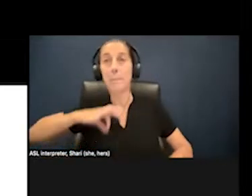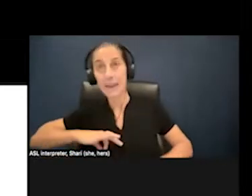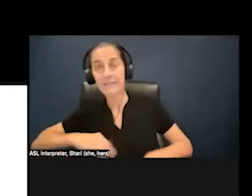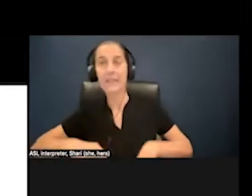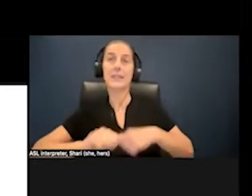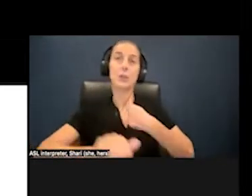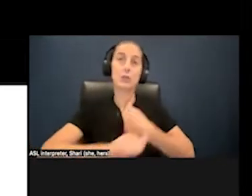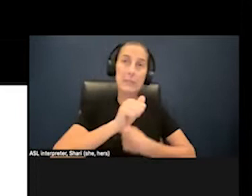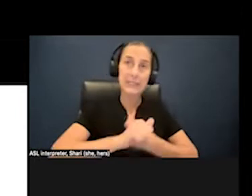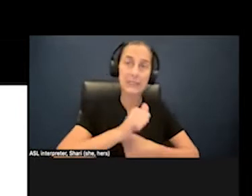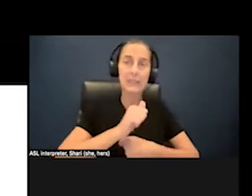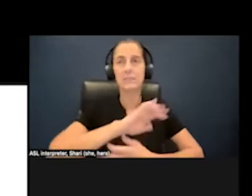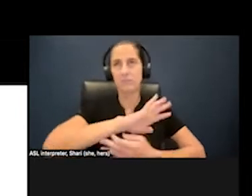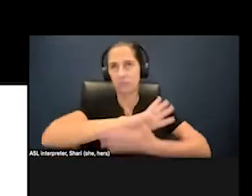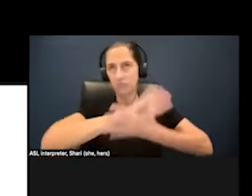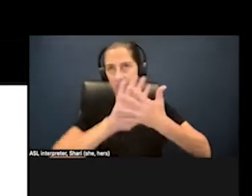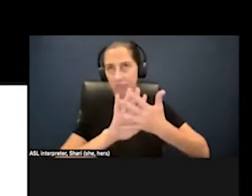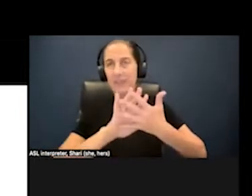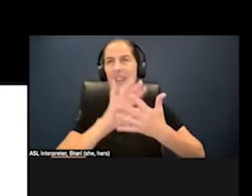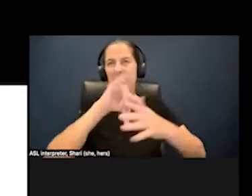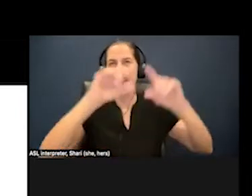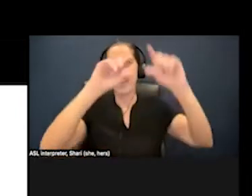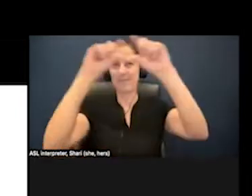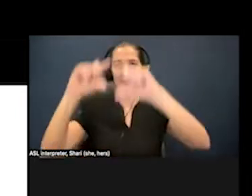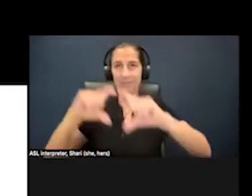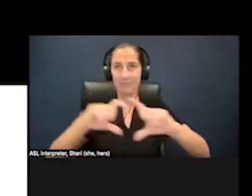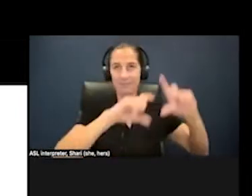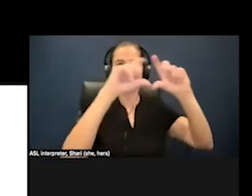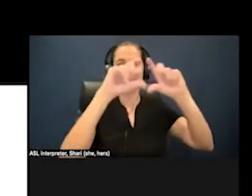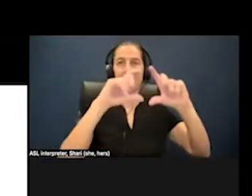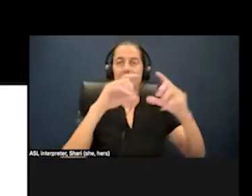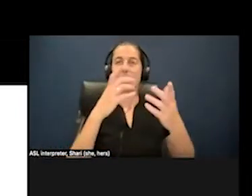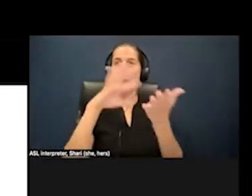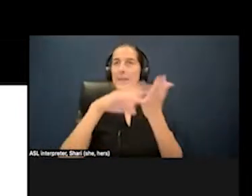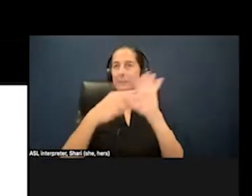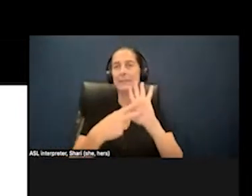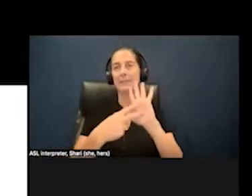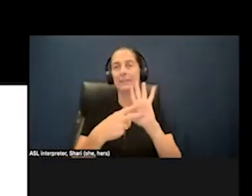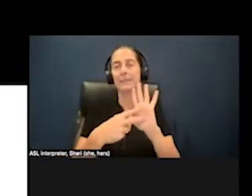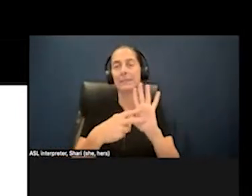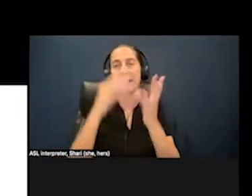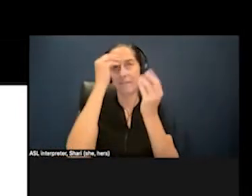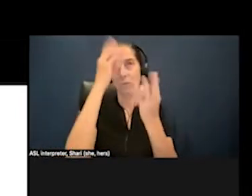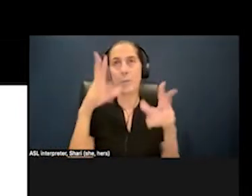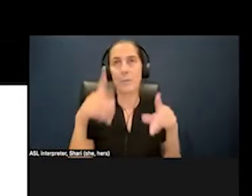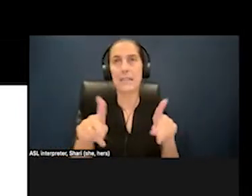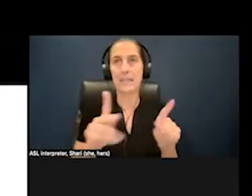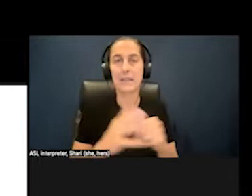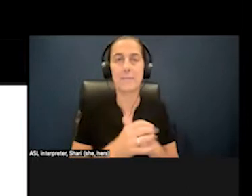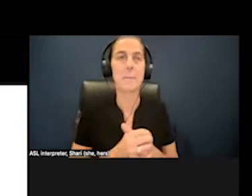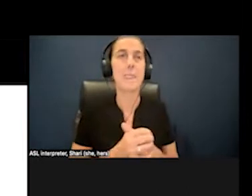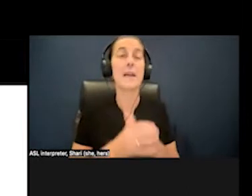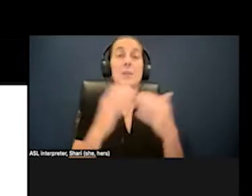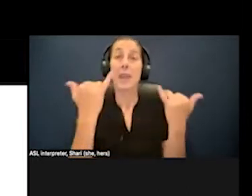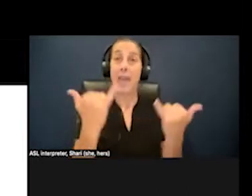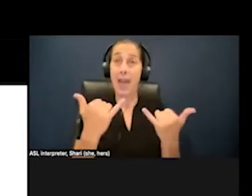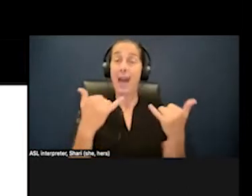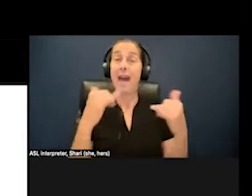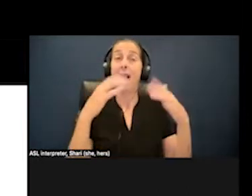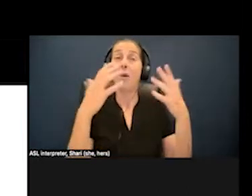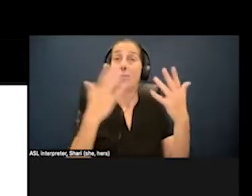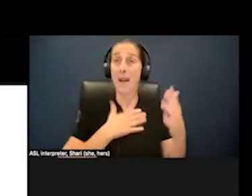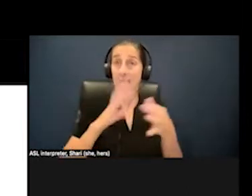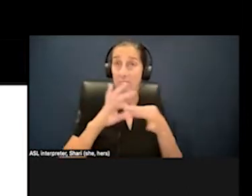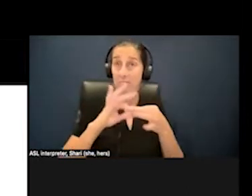That's everything I have. So I'm gonna stop sharing my screen and then pass it over